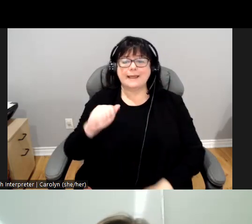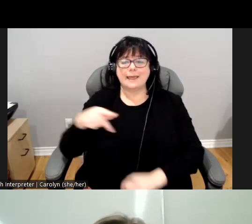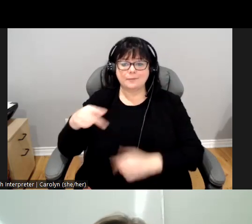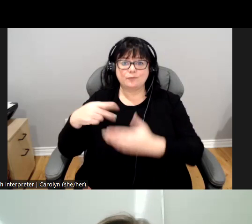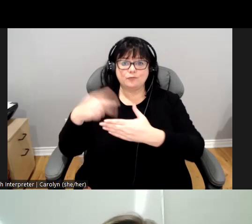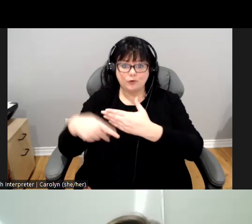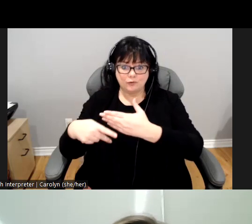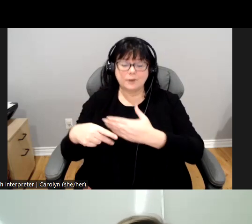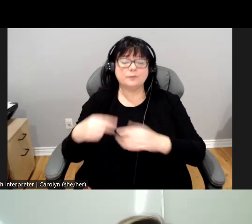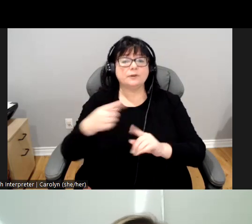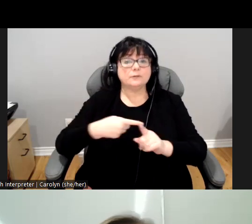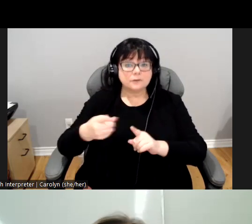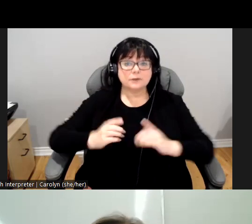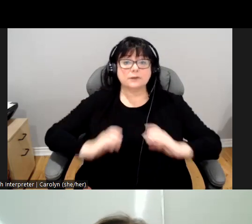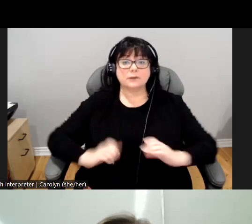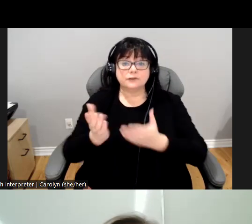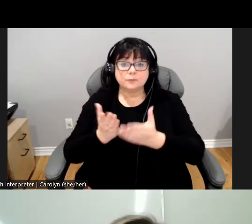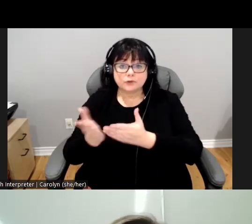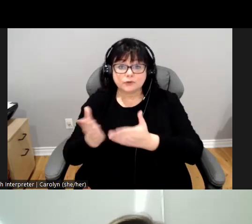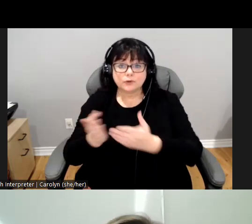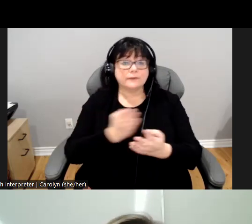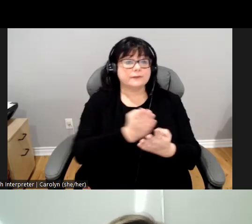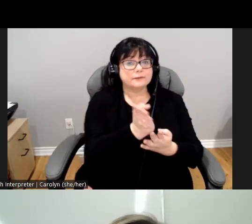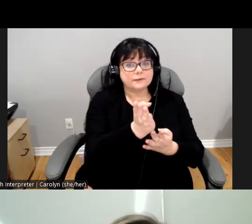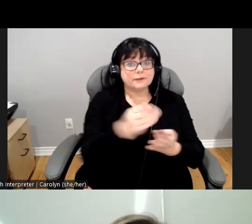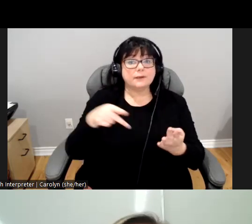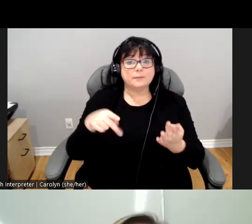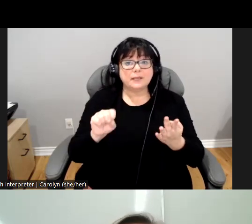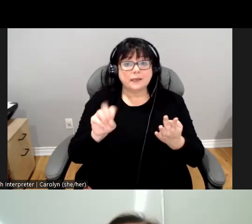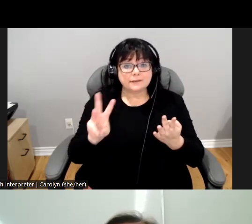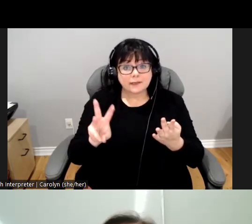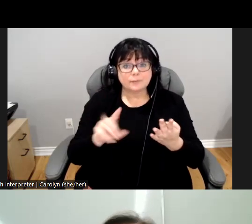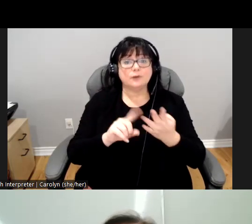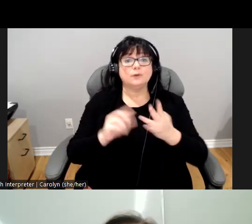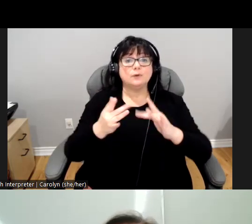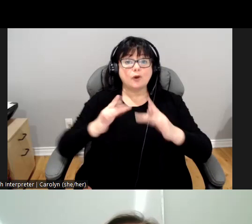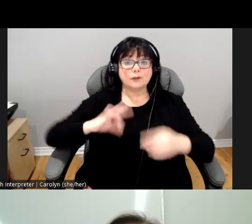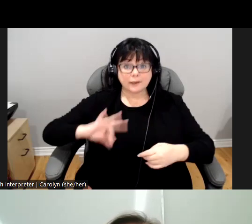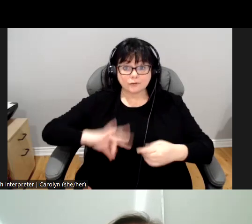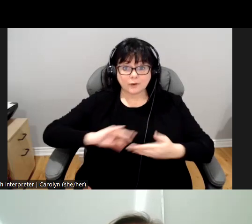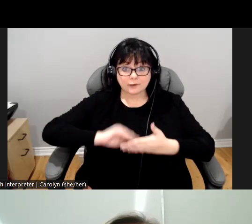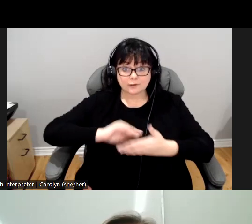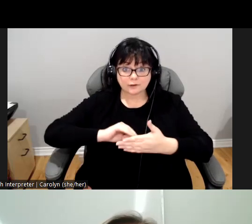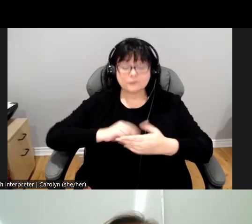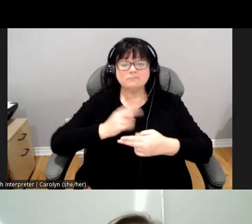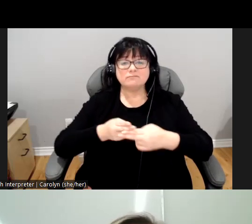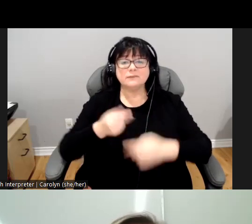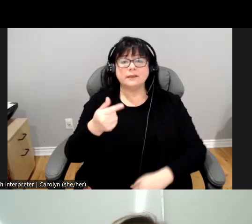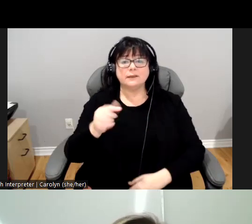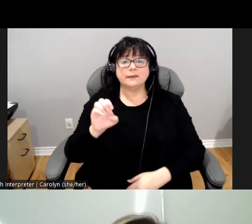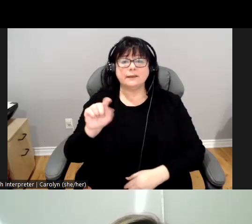service, Get Set for PSW, Get Set for online credit. We have a whole bunch of them. So we decided to just brand this under that